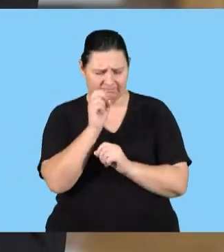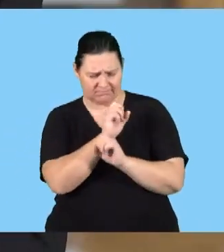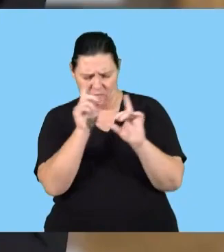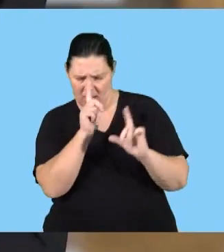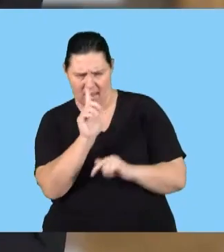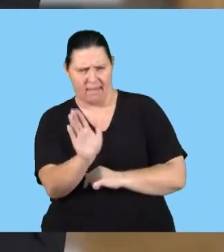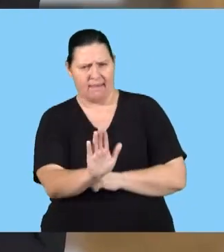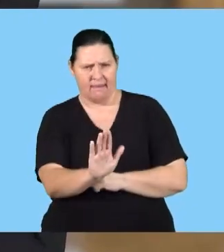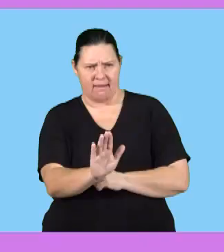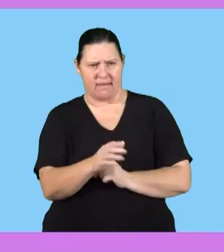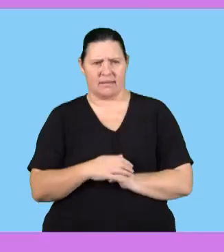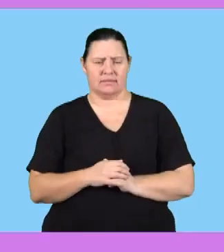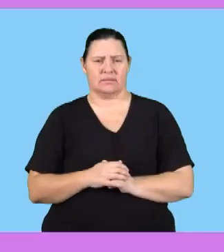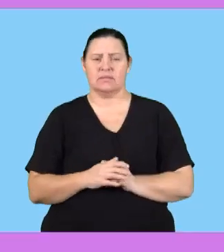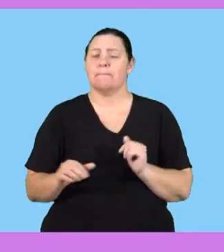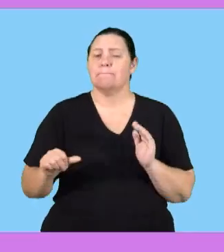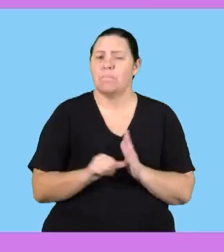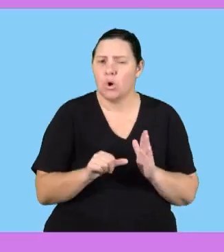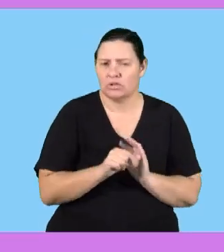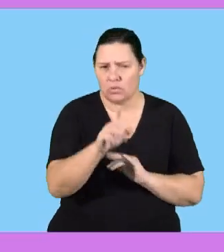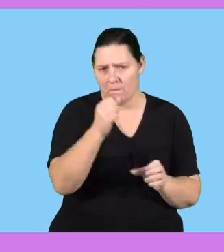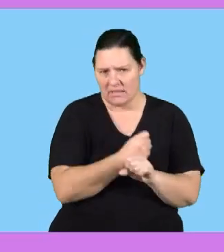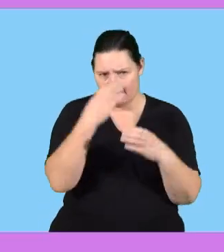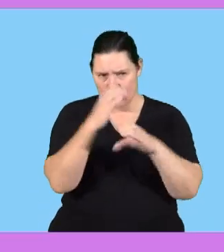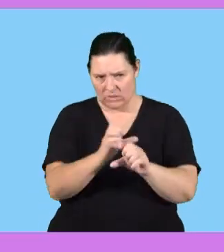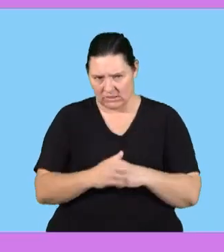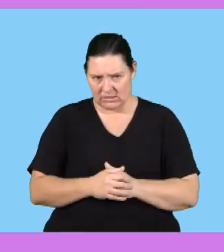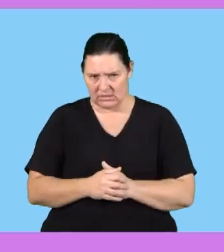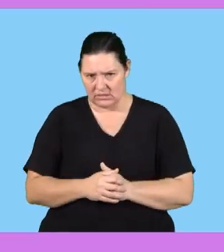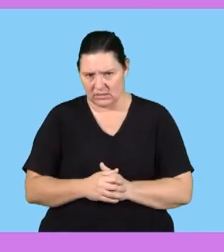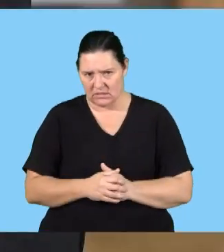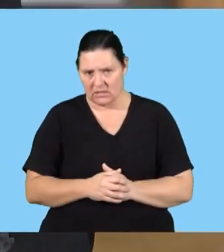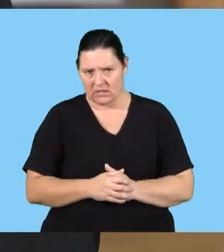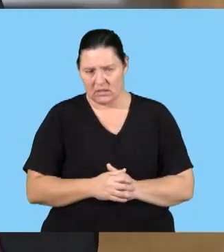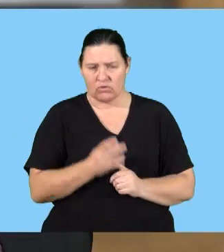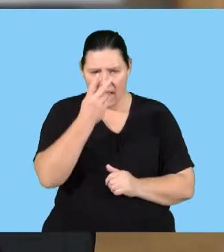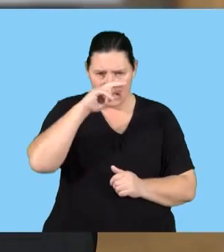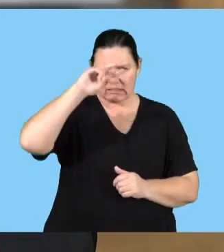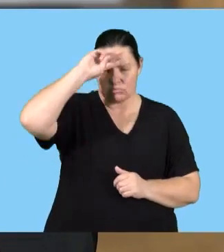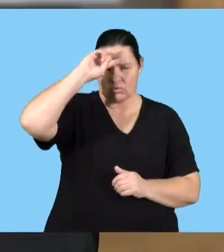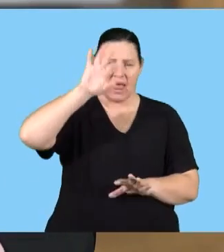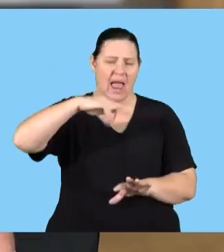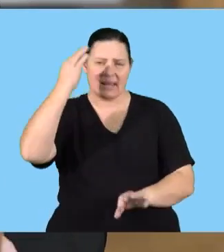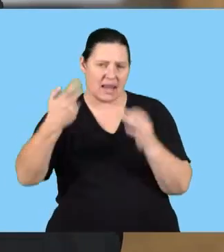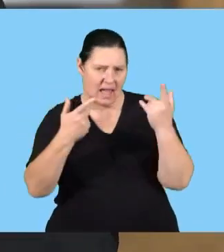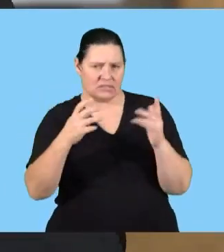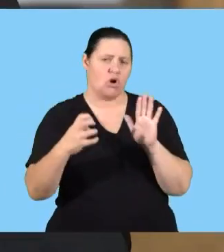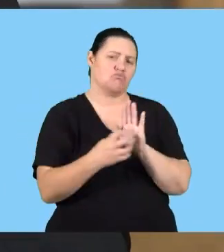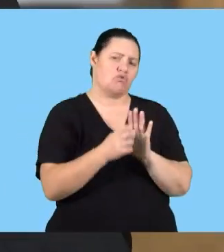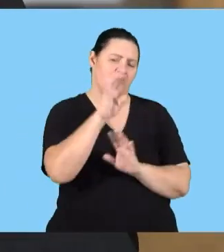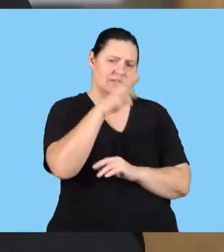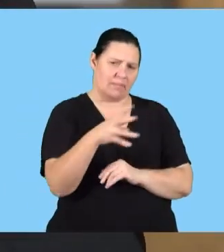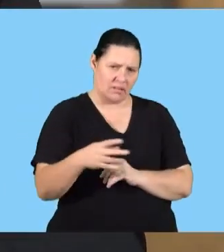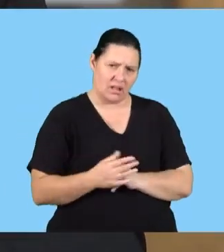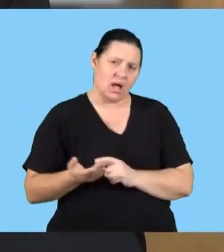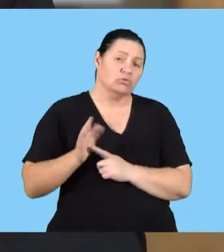should avoid, or stuff that you need to focus on that's important, okay, in terms of interpreting and analyzing